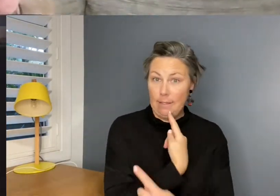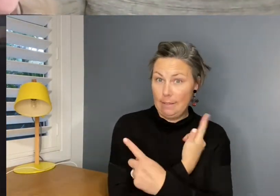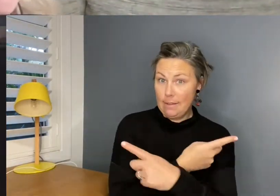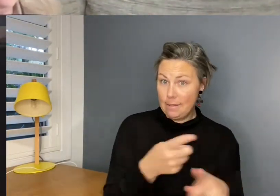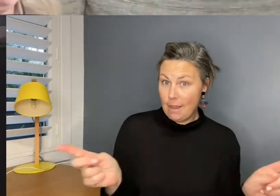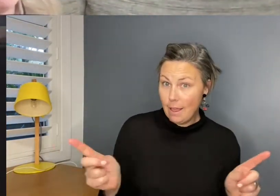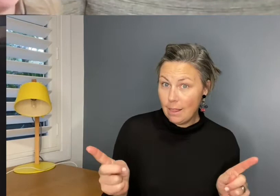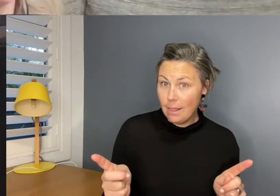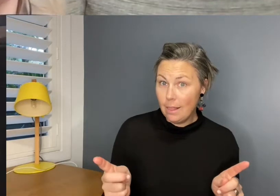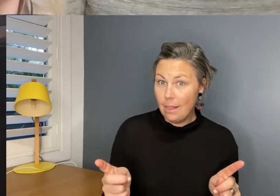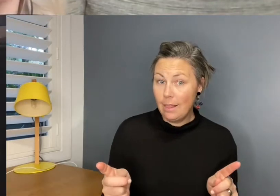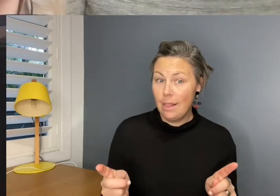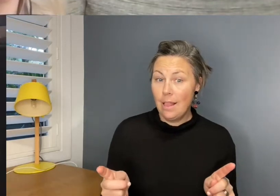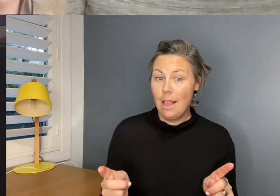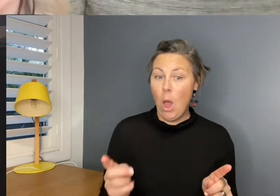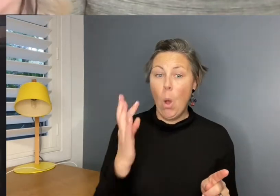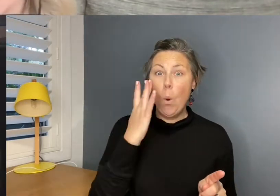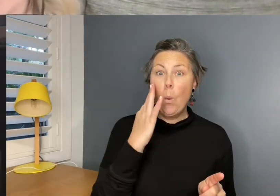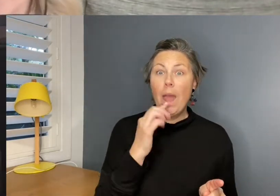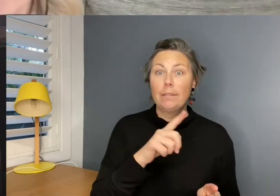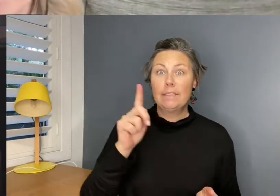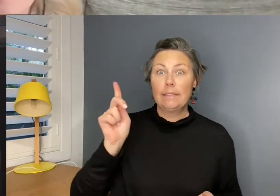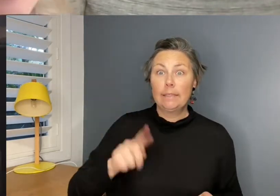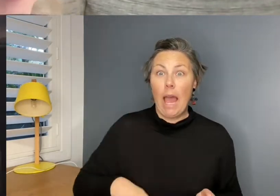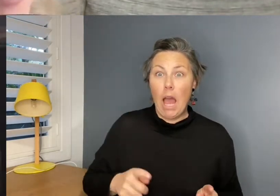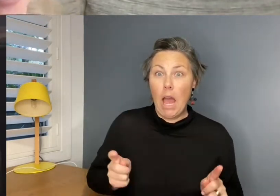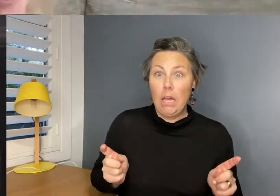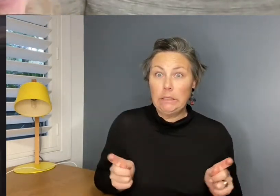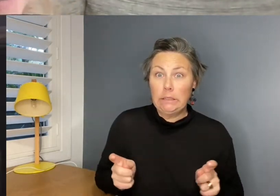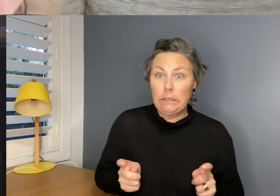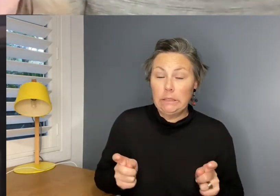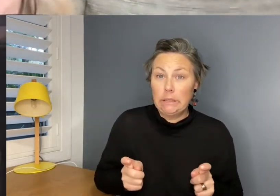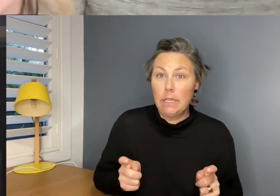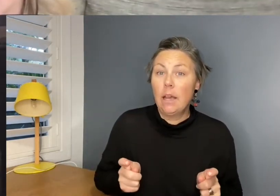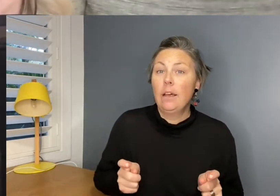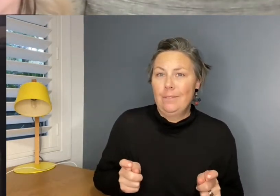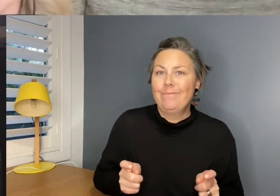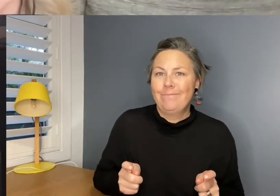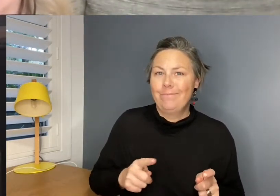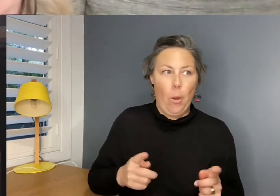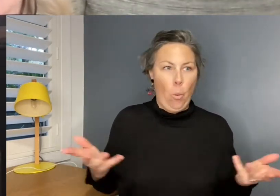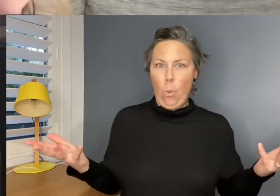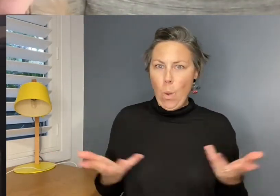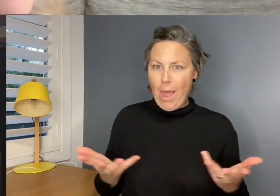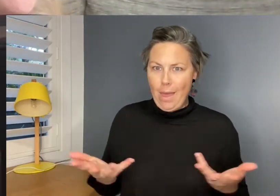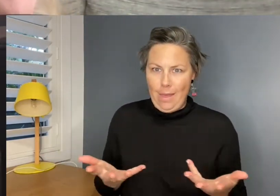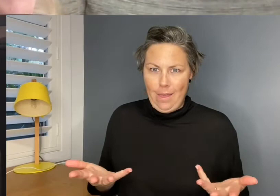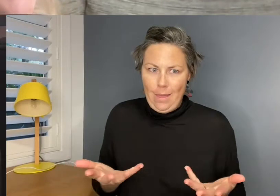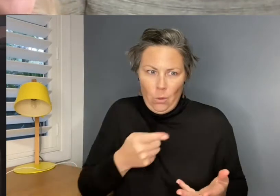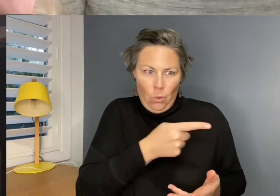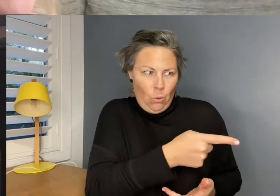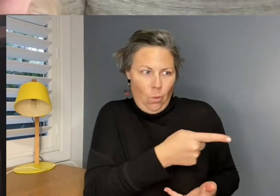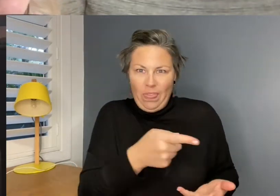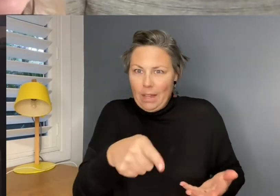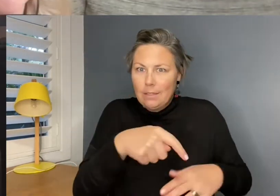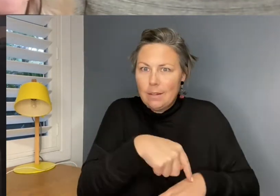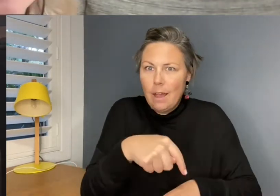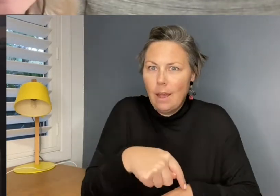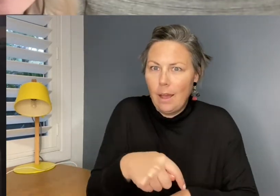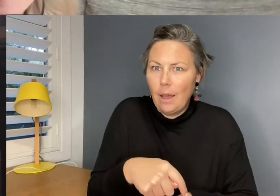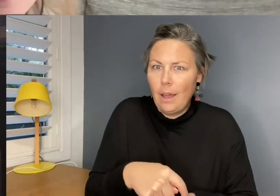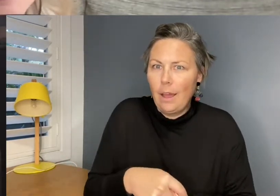please share with everybody where you were when you started having contractions, when you knew, all right, this is it, the labour's